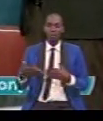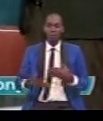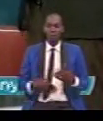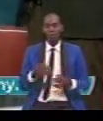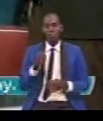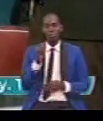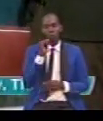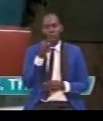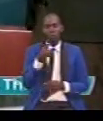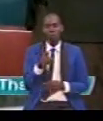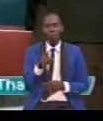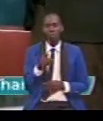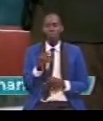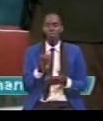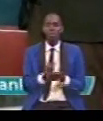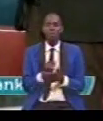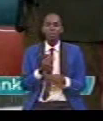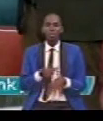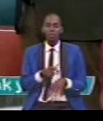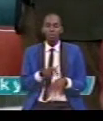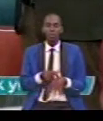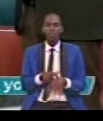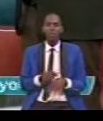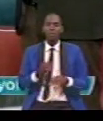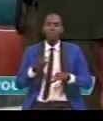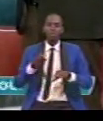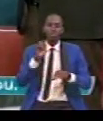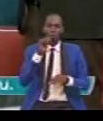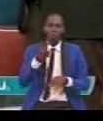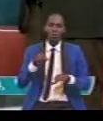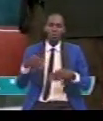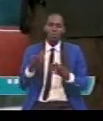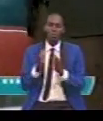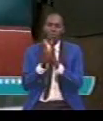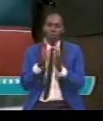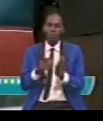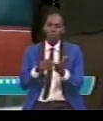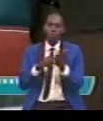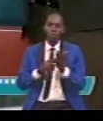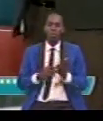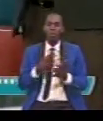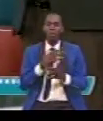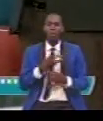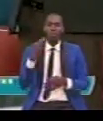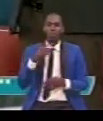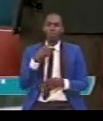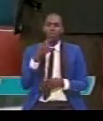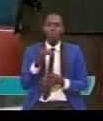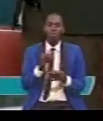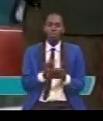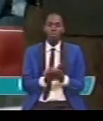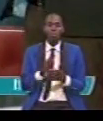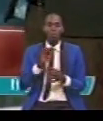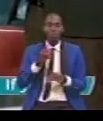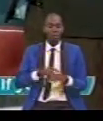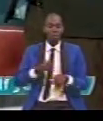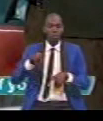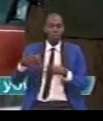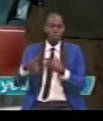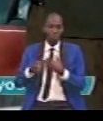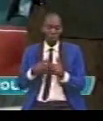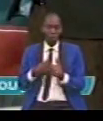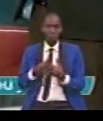her. That time she gave a prayer request, and then she was told when going back that when you